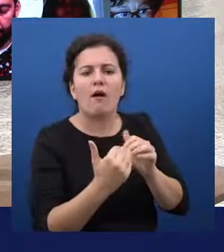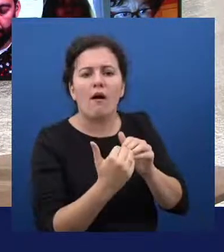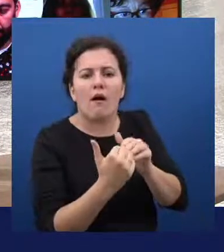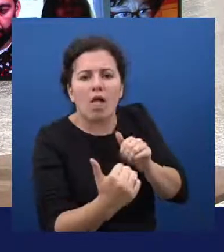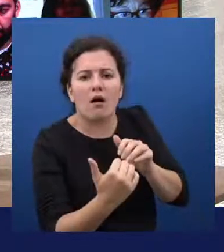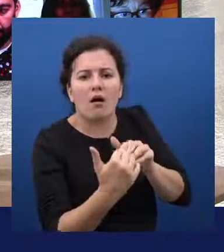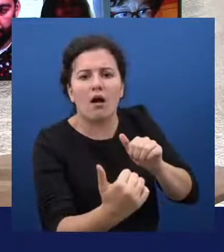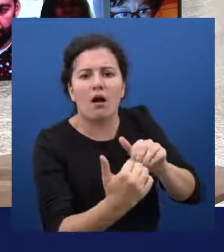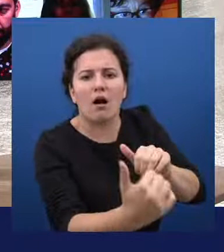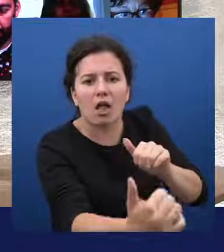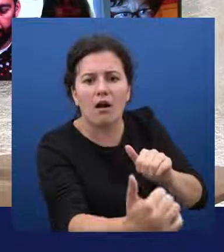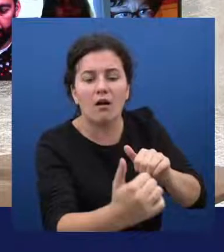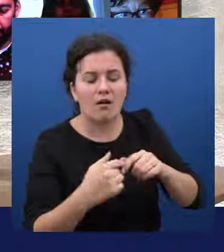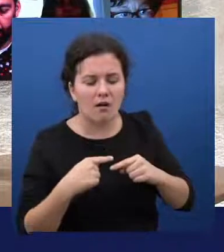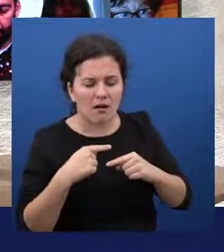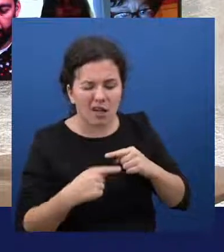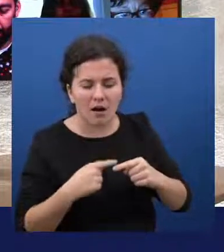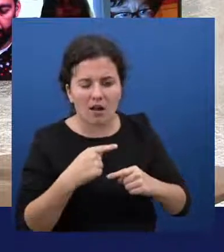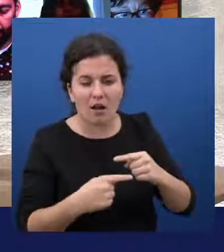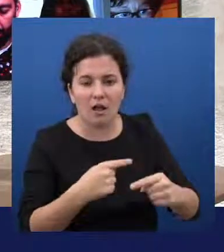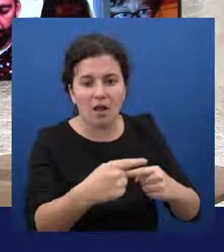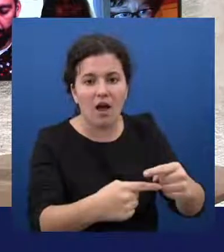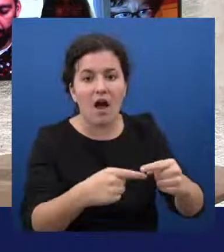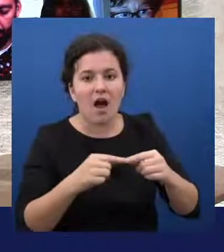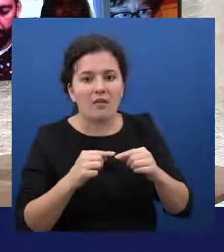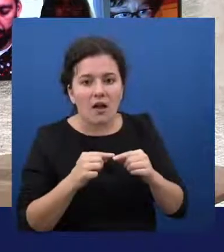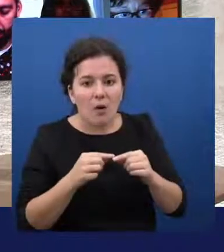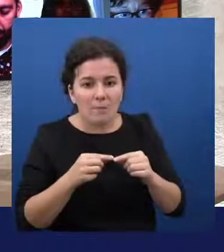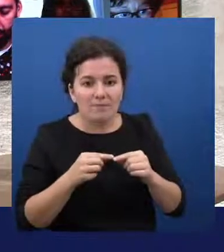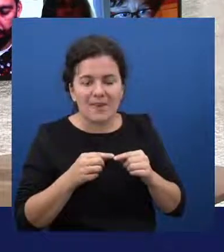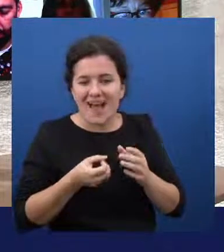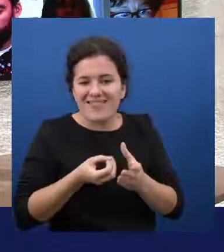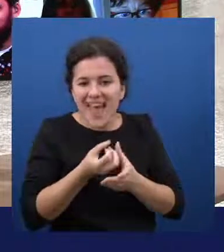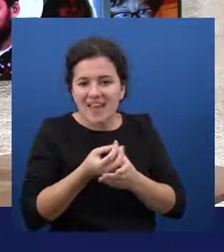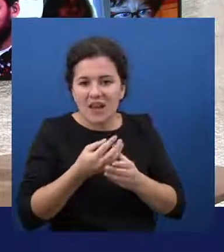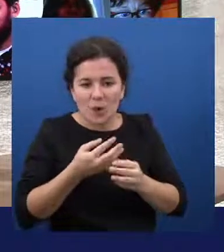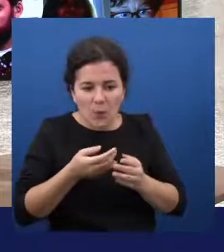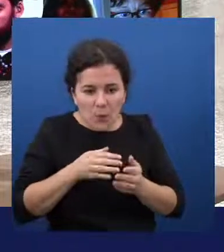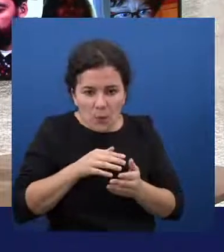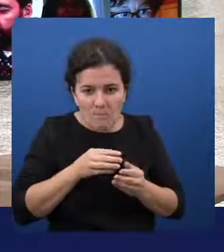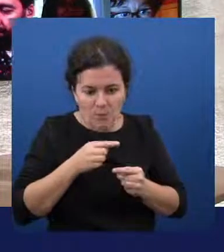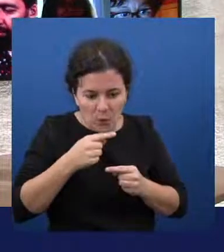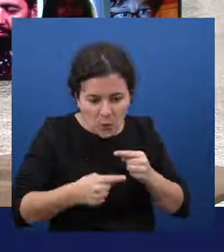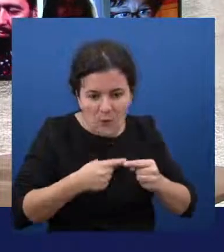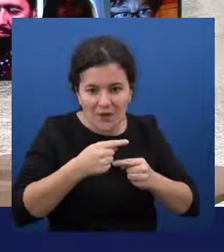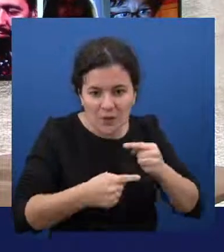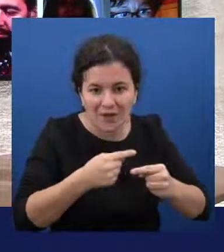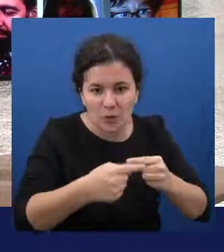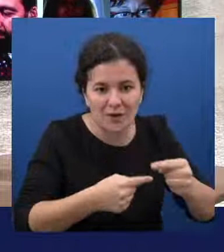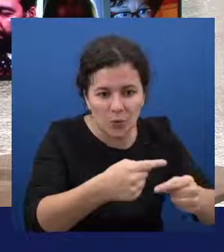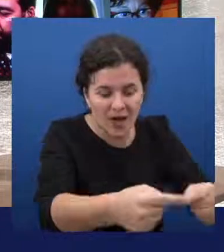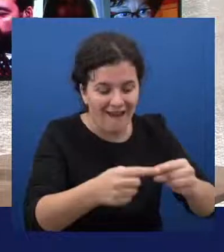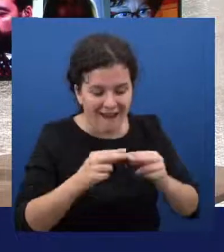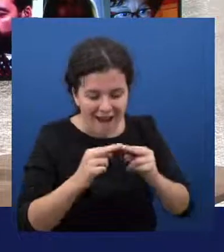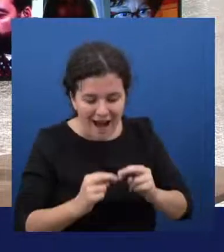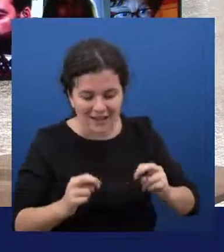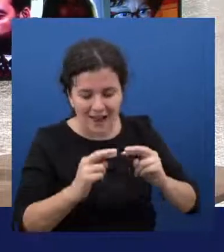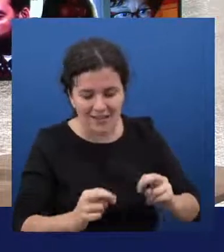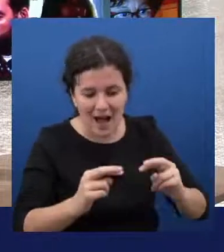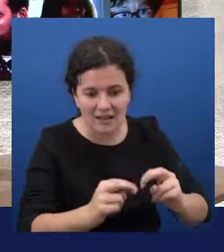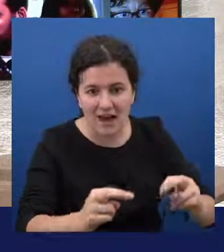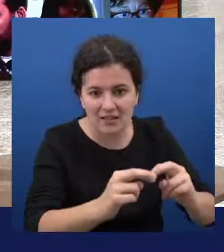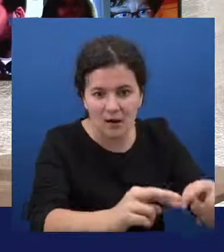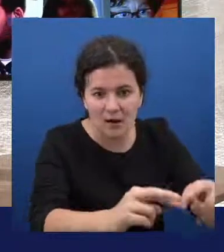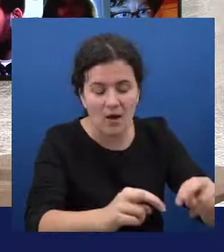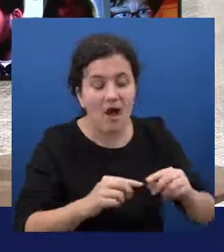and have that constant flow of data, and then we constantly analyzing it using the